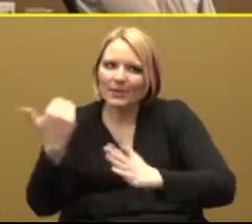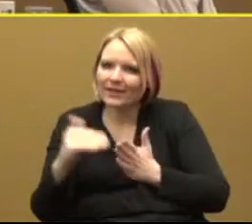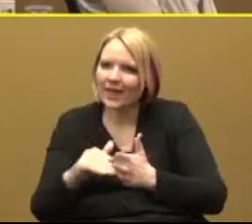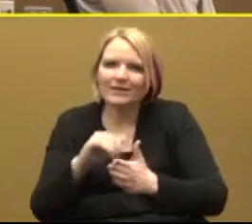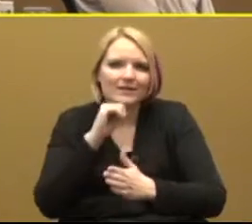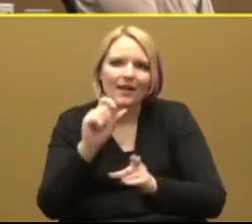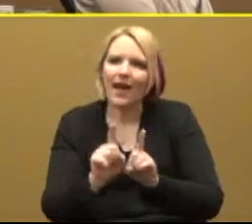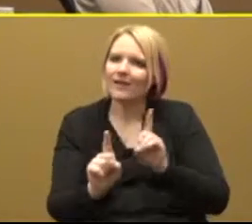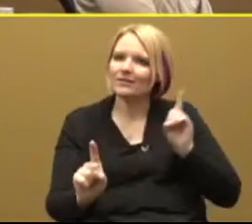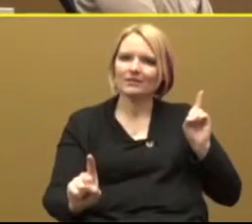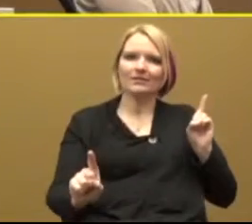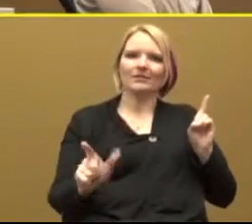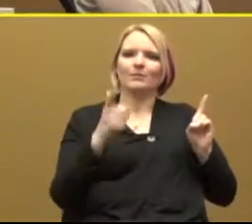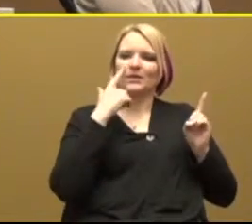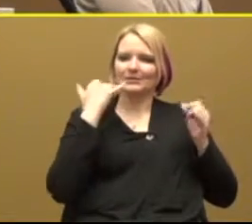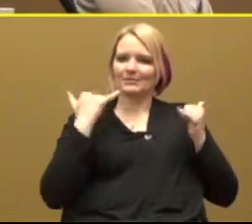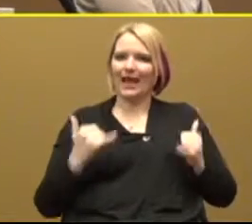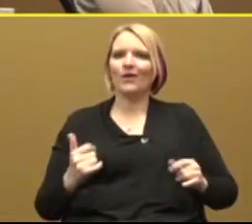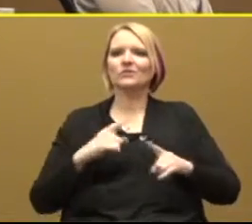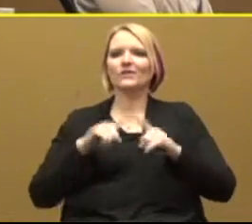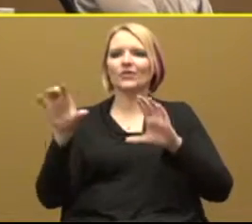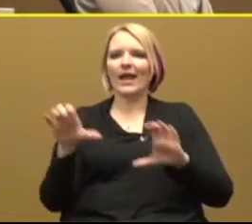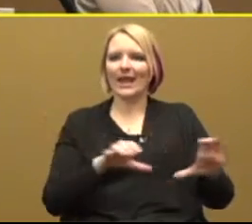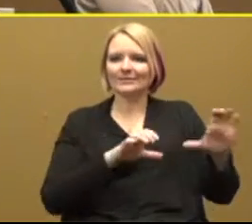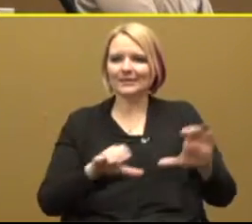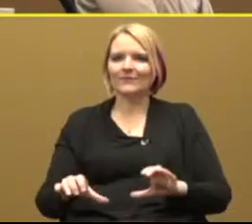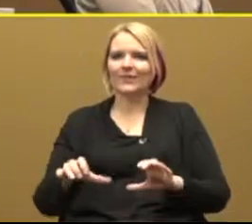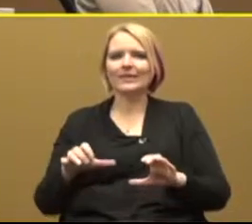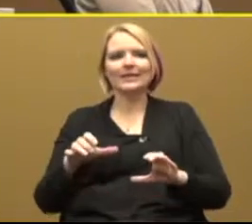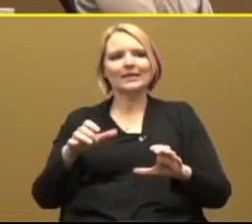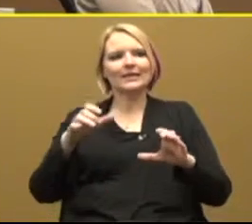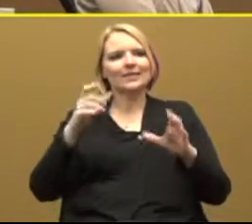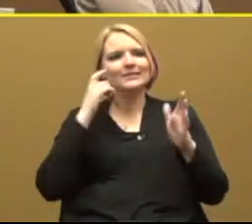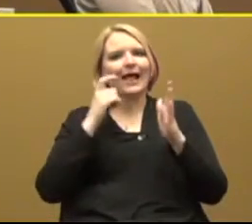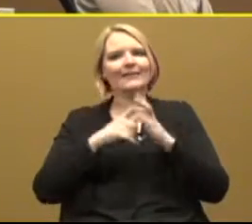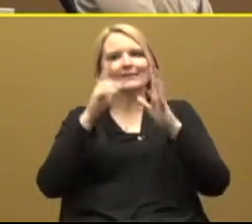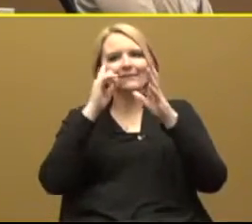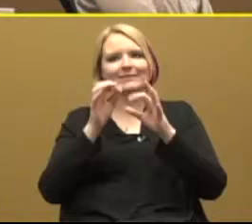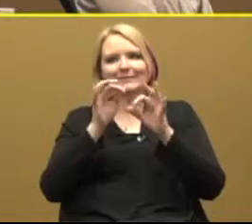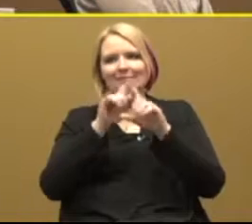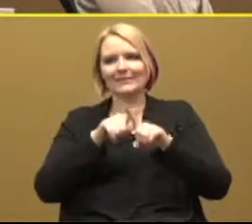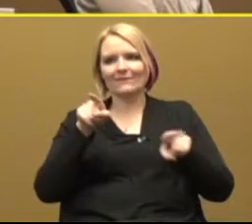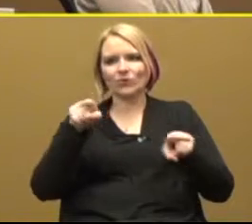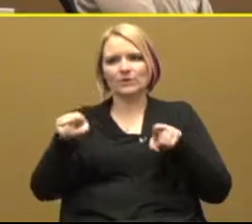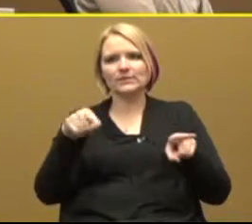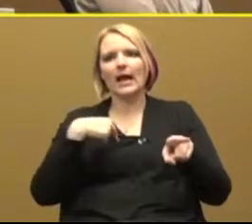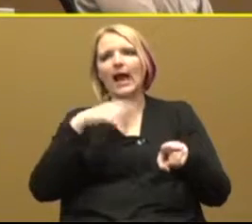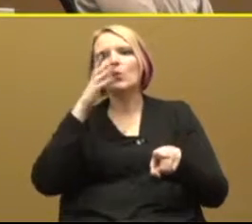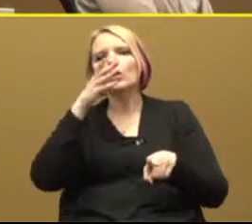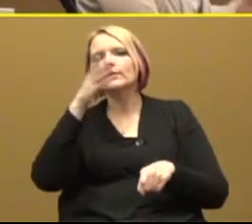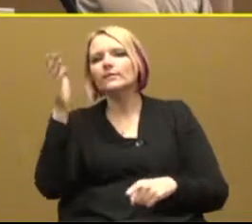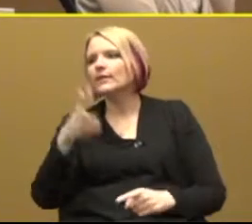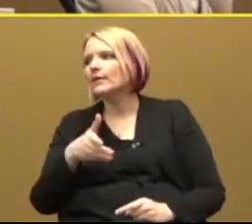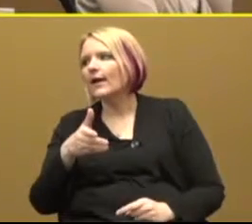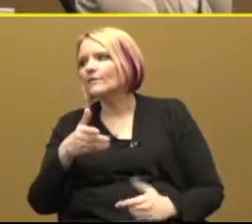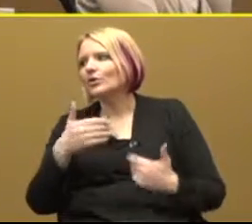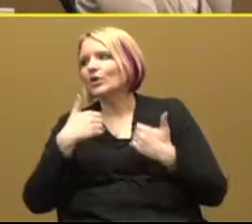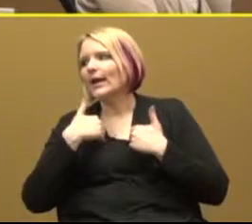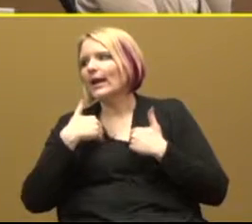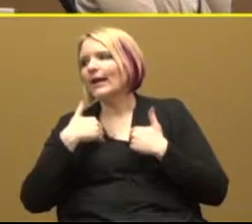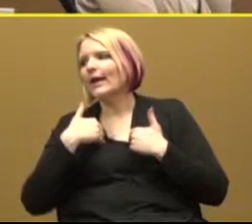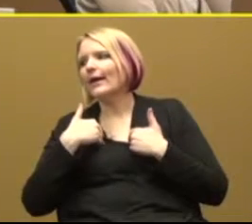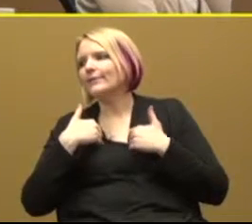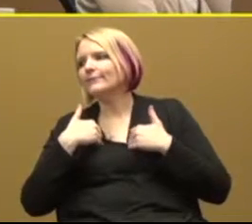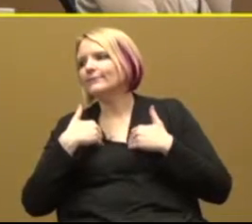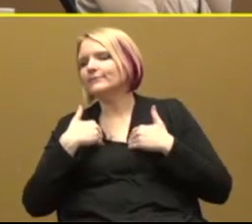Because we're working on discrimination, and I have several things here. I'm never going to have a cluttery table, though. I'm probably going to have a